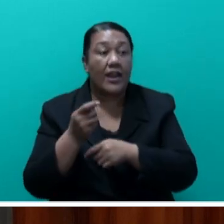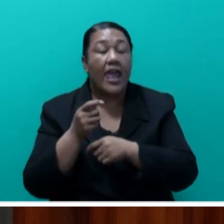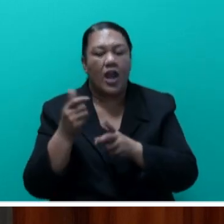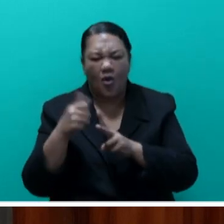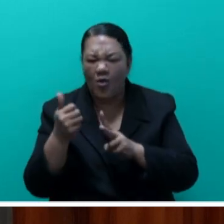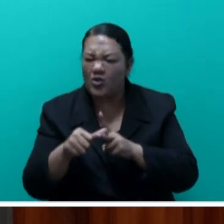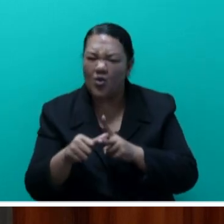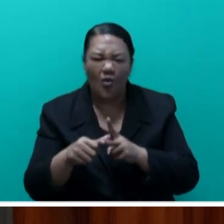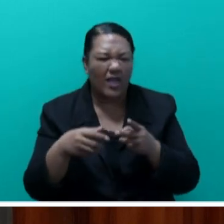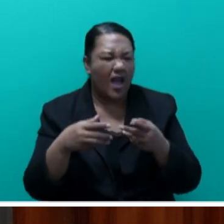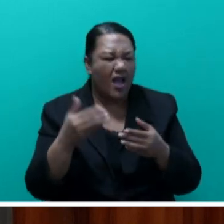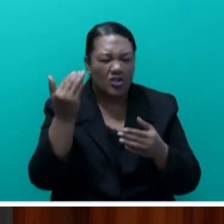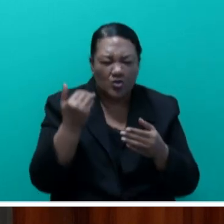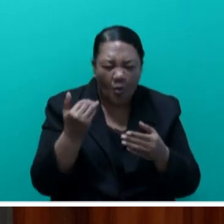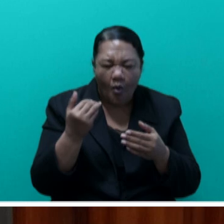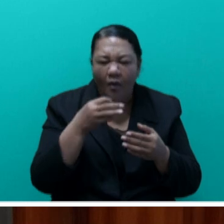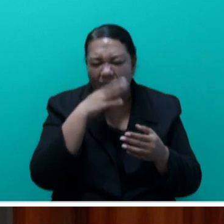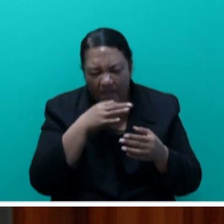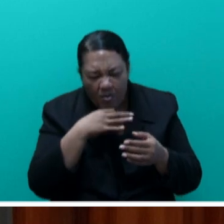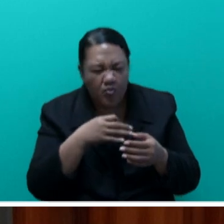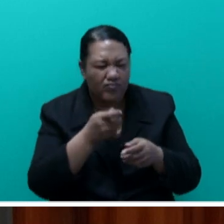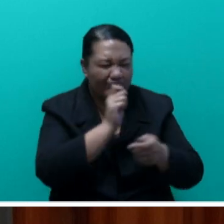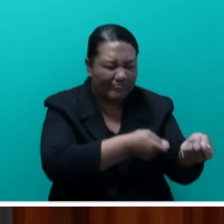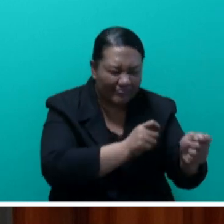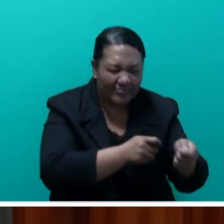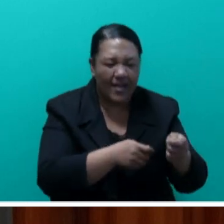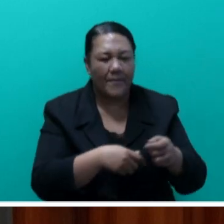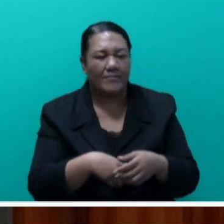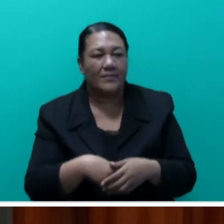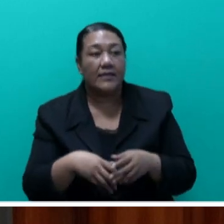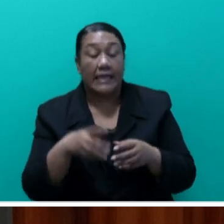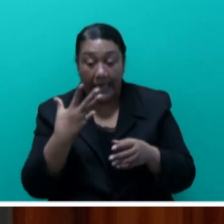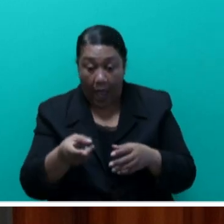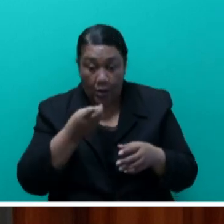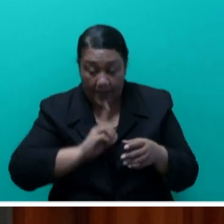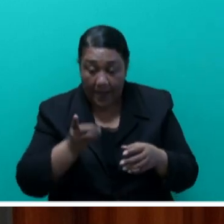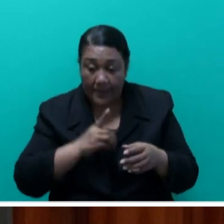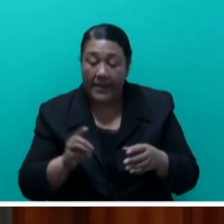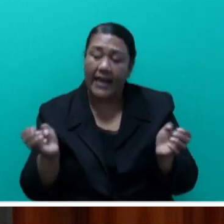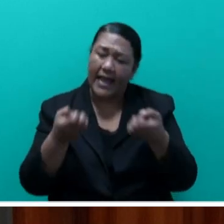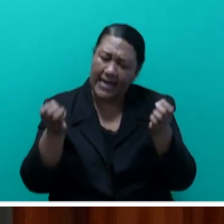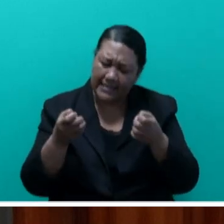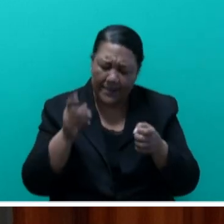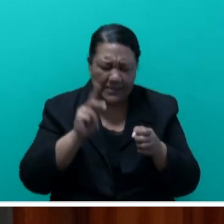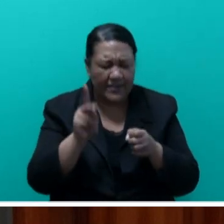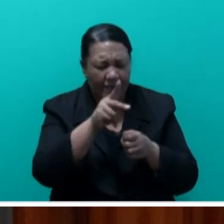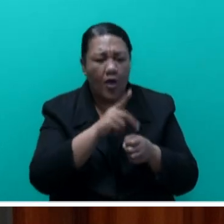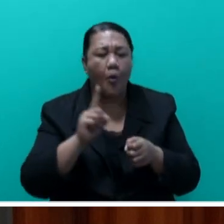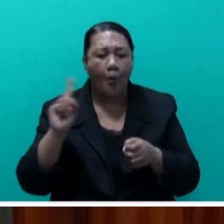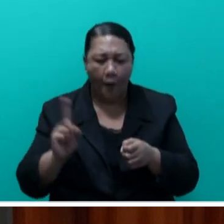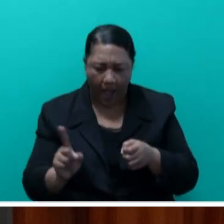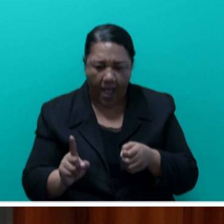marine finfish resources driven by global and domestic demand encourages many Pacific Island countries to venture into